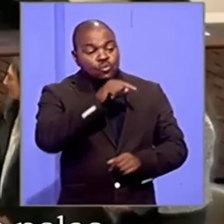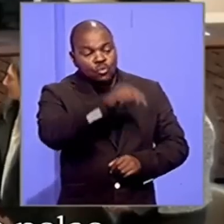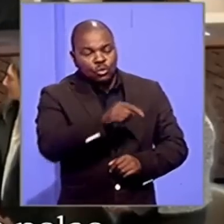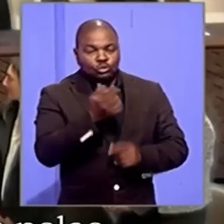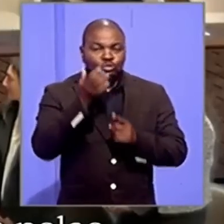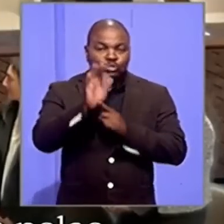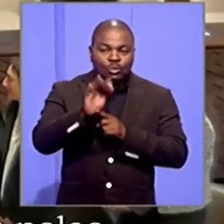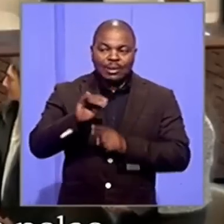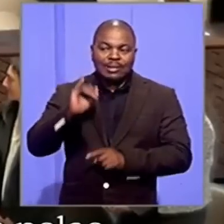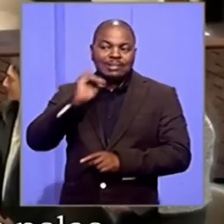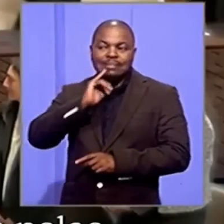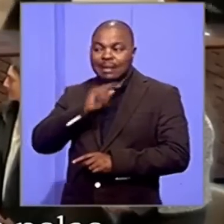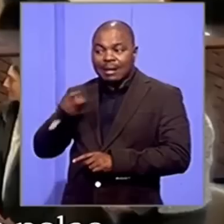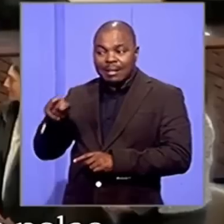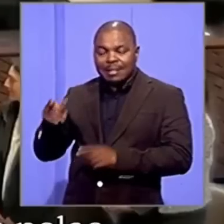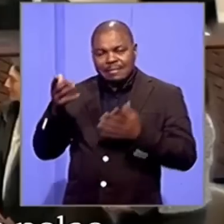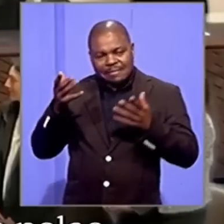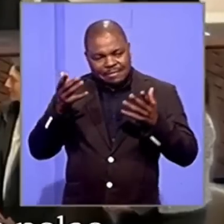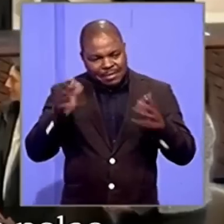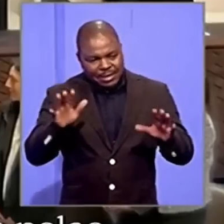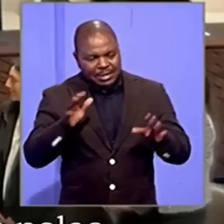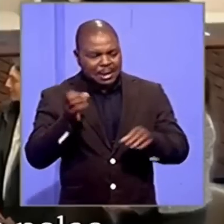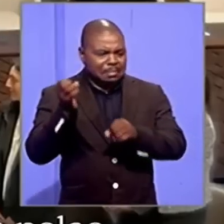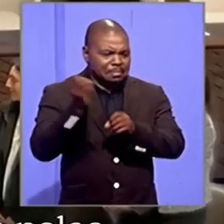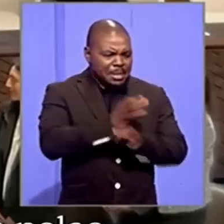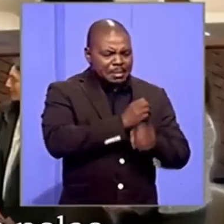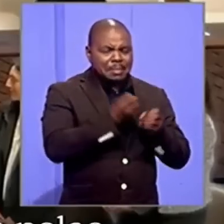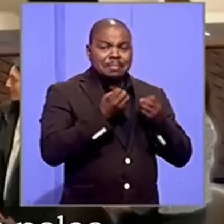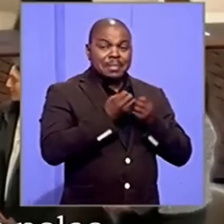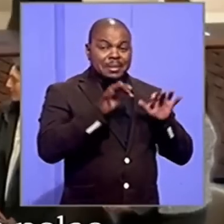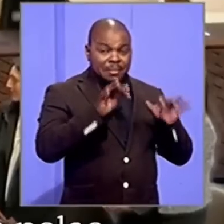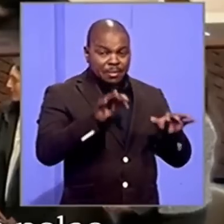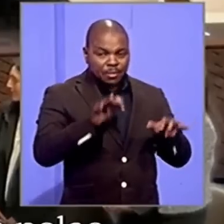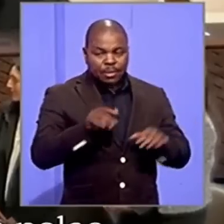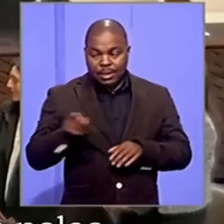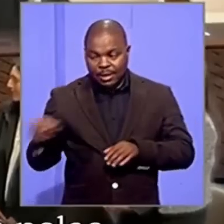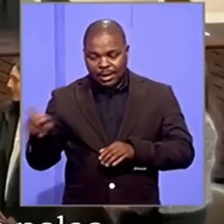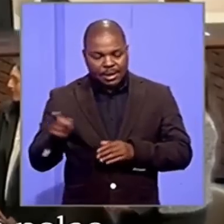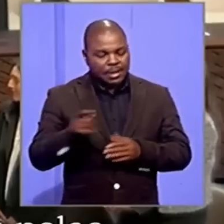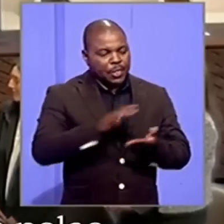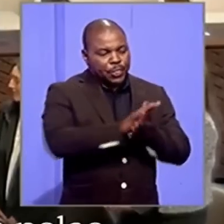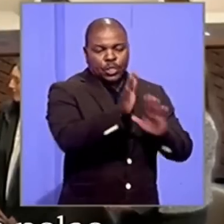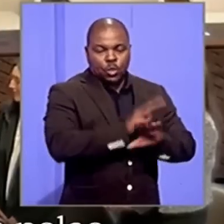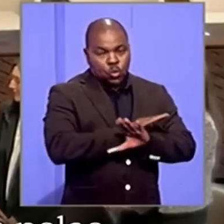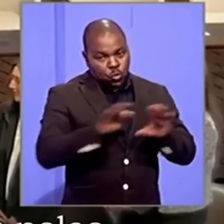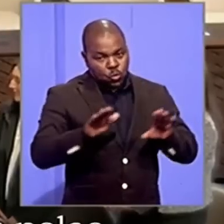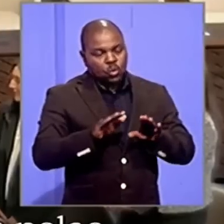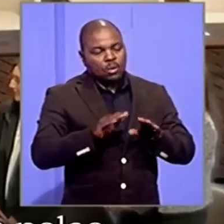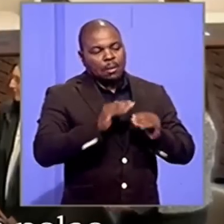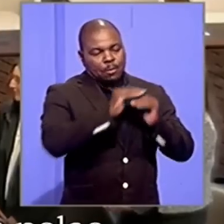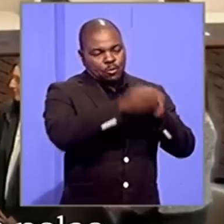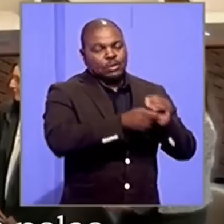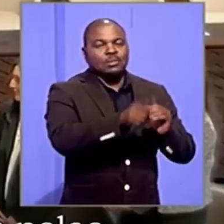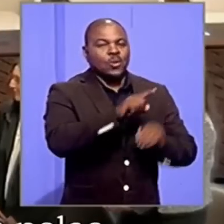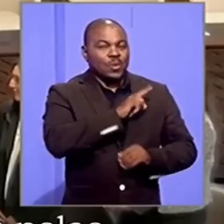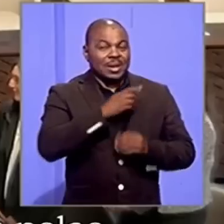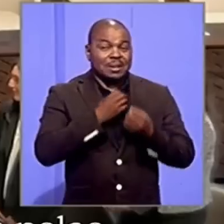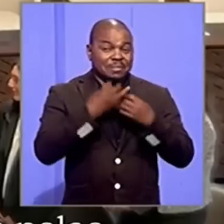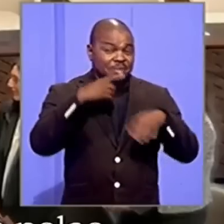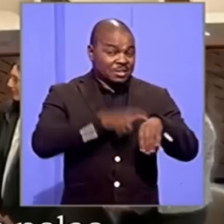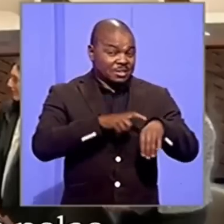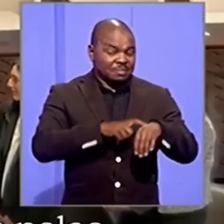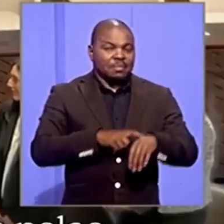hore Israel ile ya etsa dipolao tsa bongata ba ditshireletso ba hangata ha hona le mathata a tsena o fumana hore